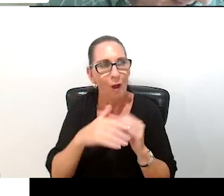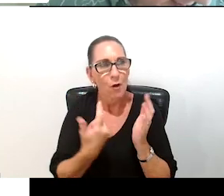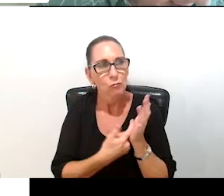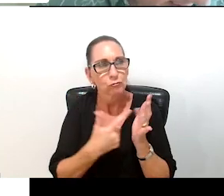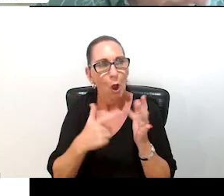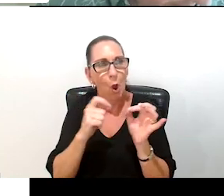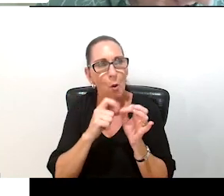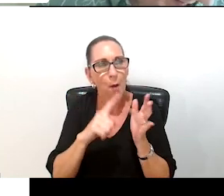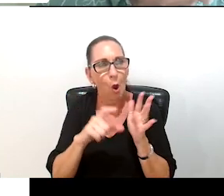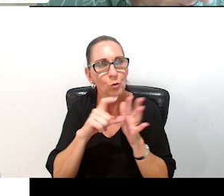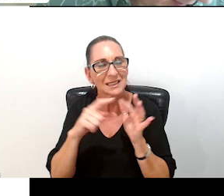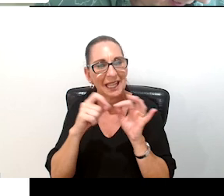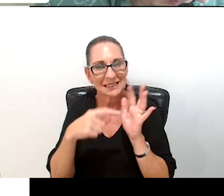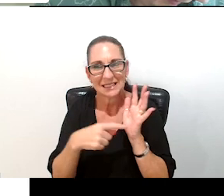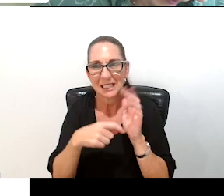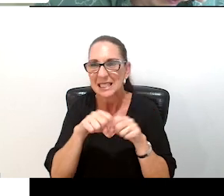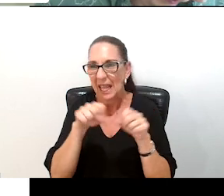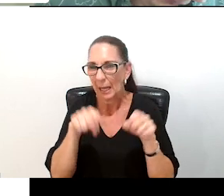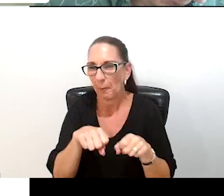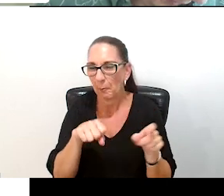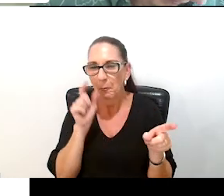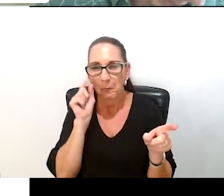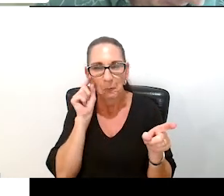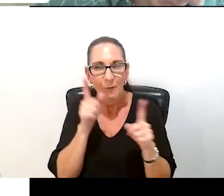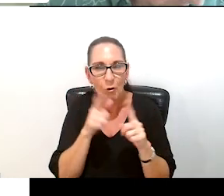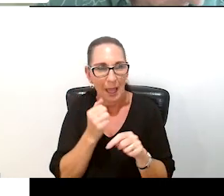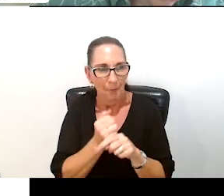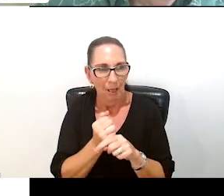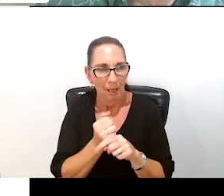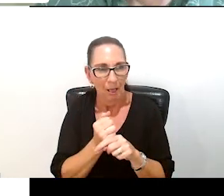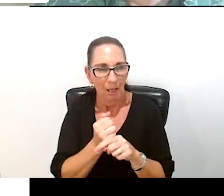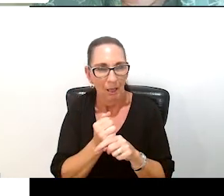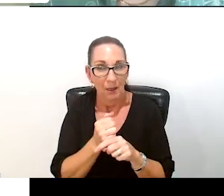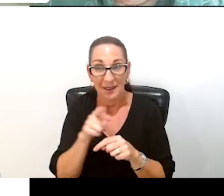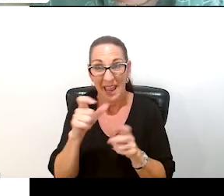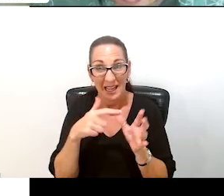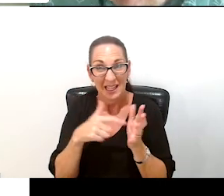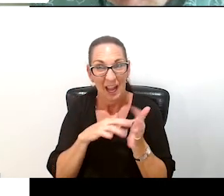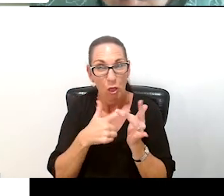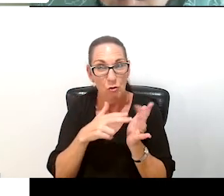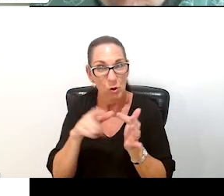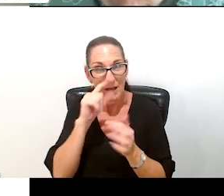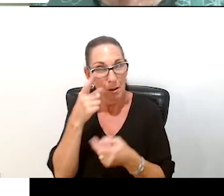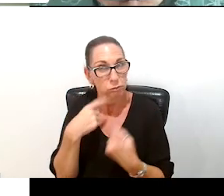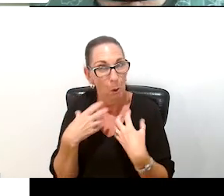scheme, for example? Can you please explain more, Catherine?